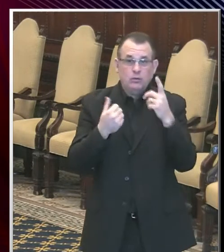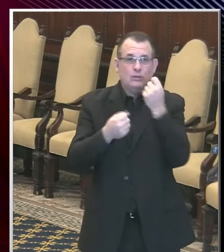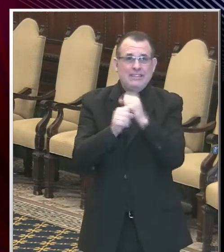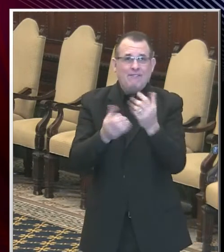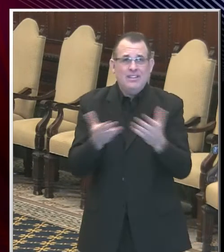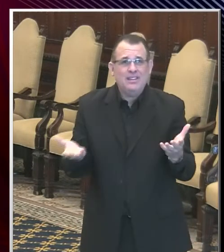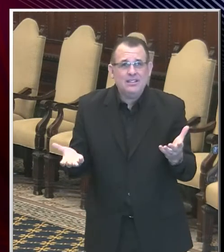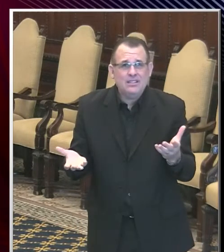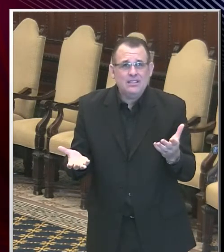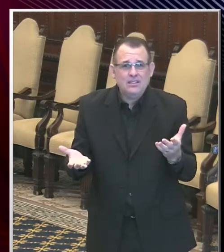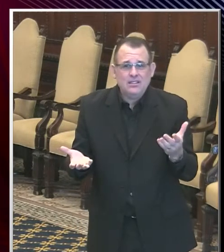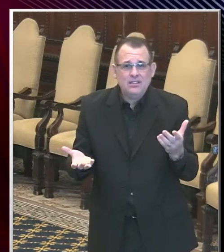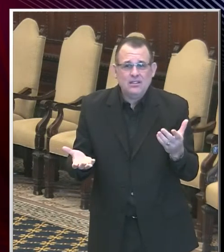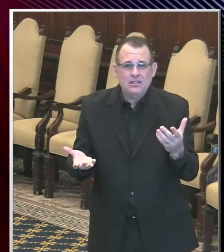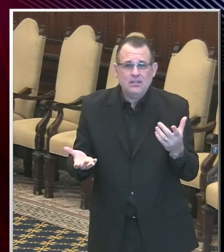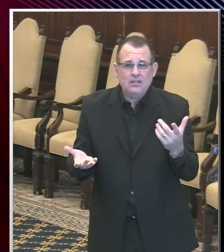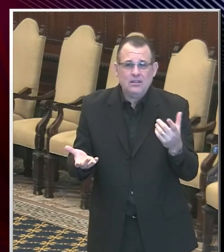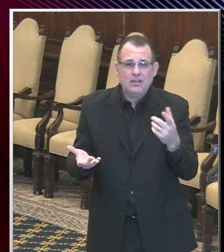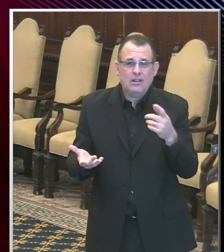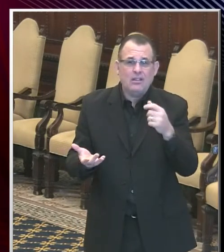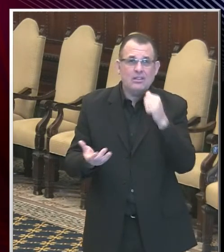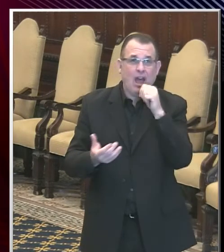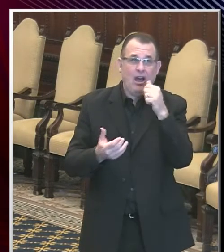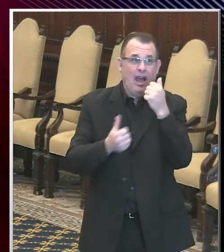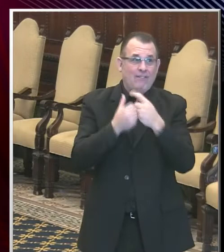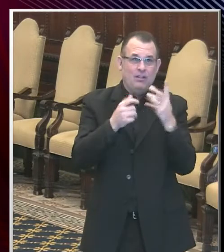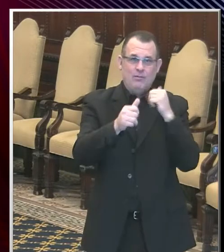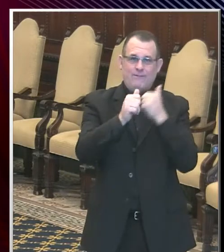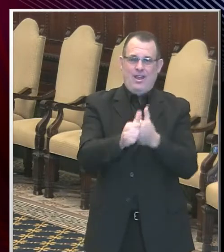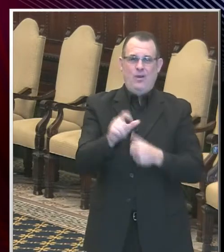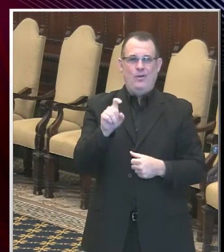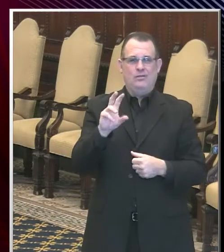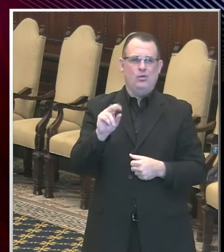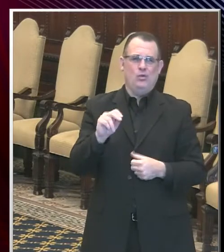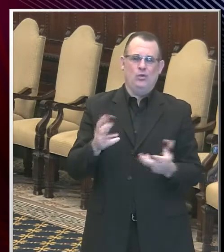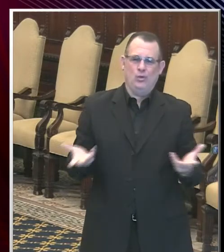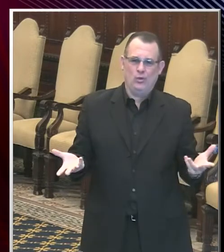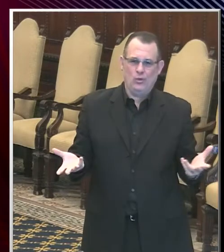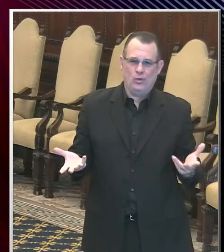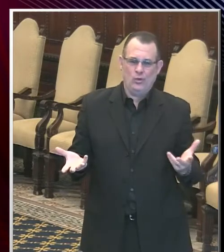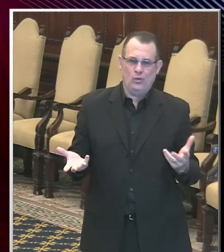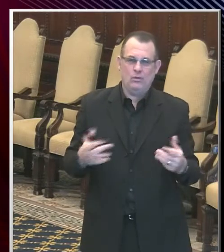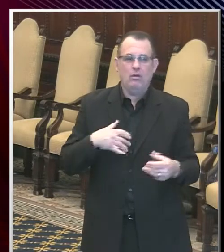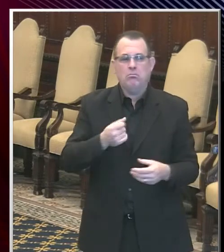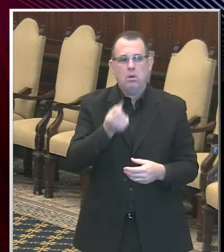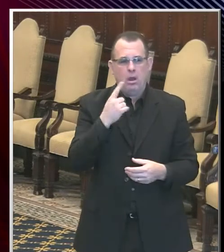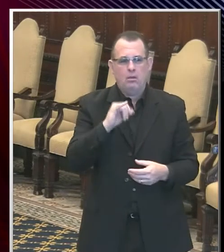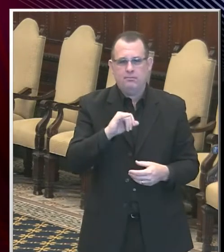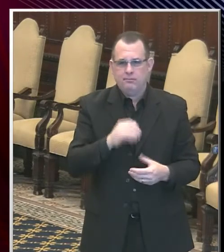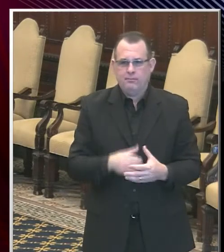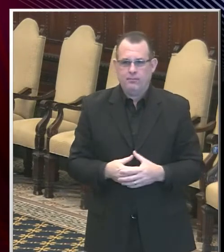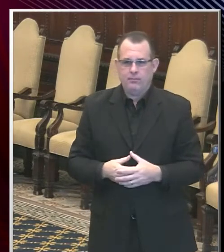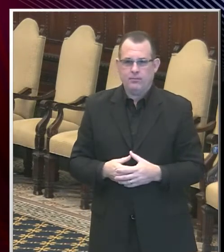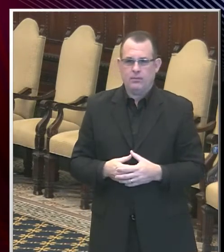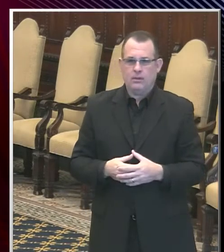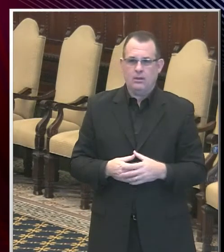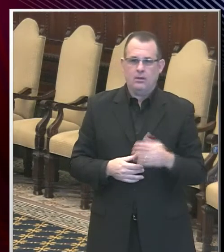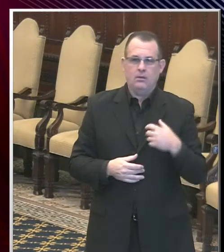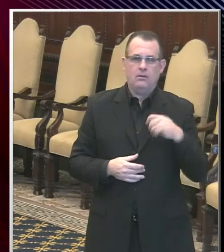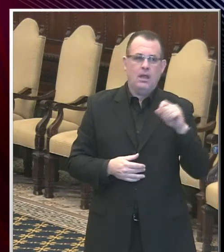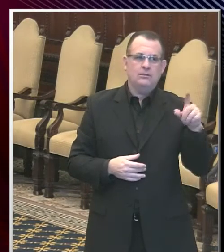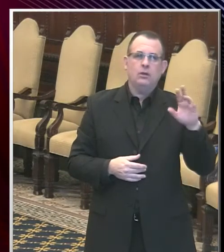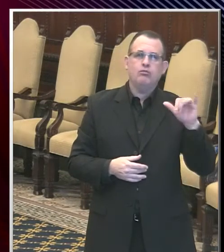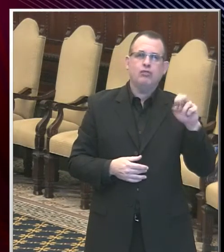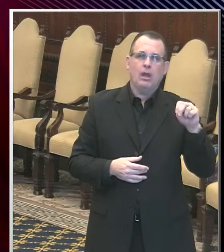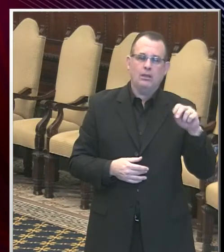just the problem is not everybody follows the recommendations. Okay, got that. And then, Bryant, question